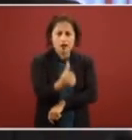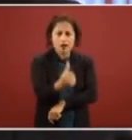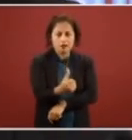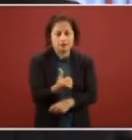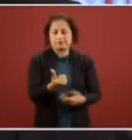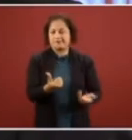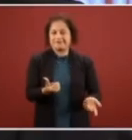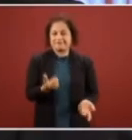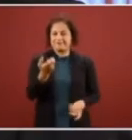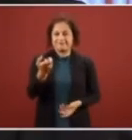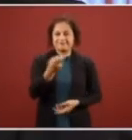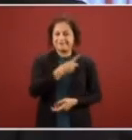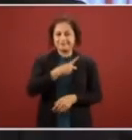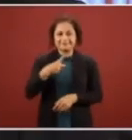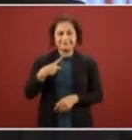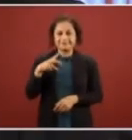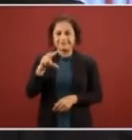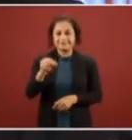oppression.